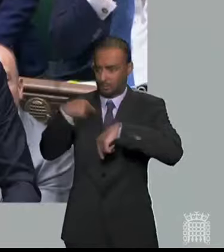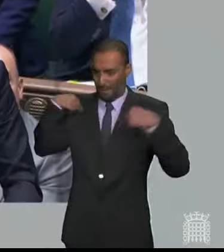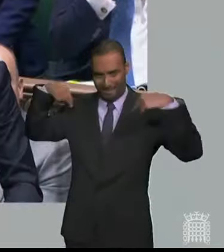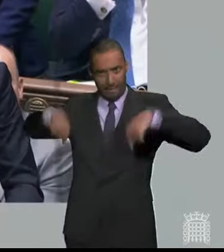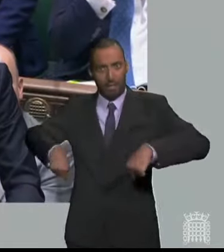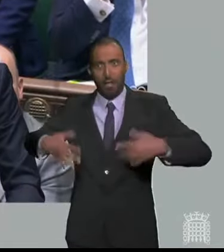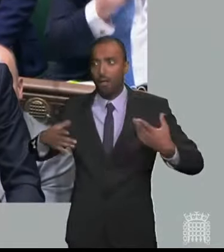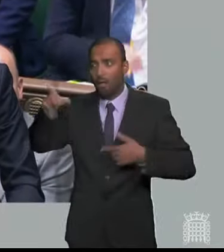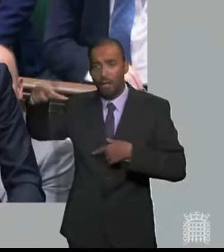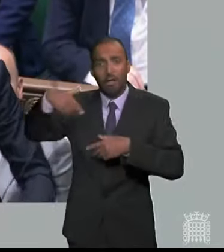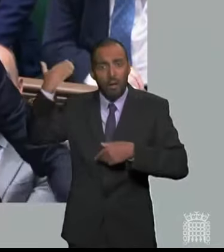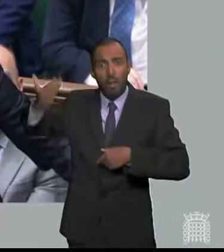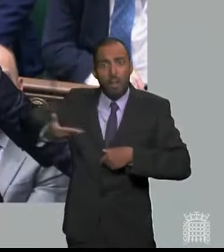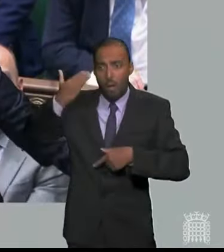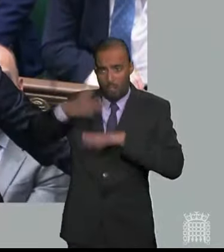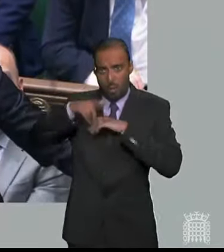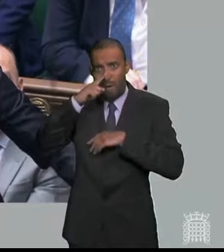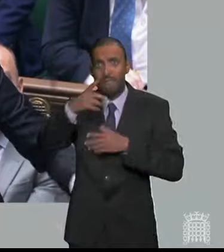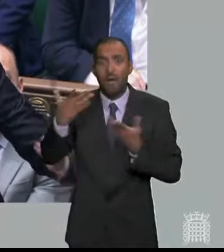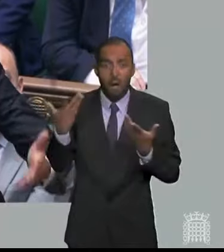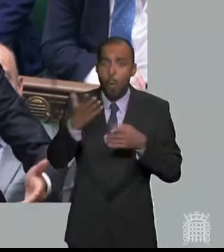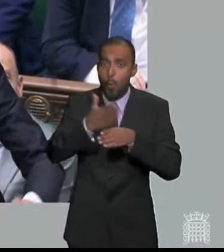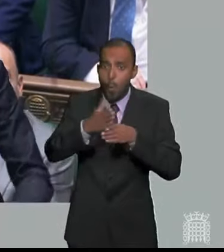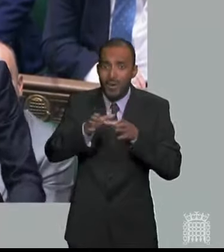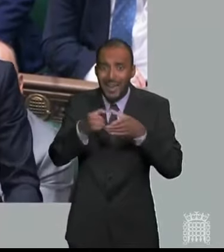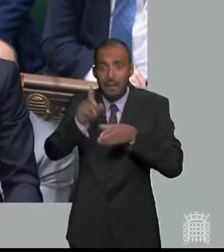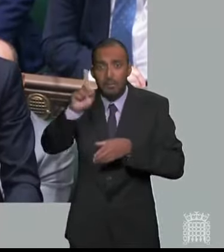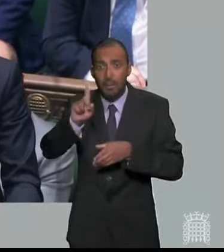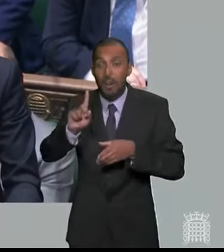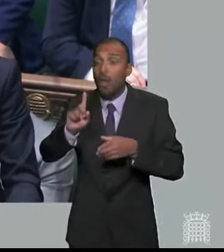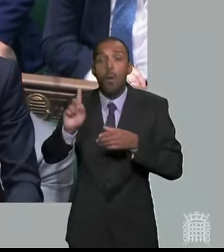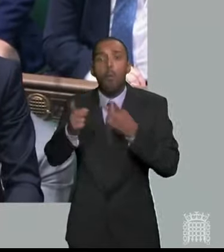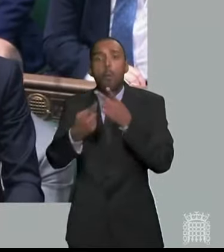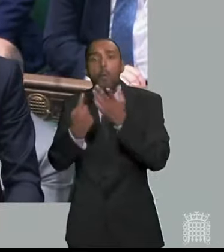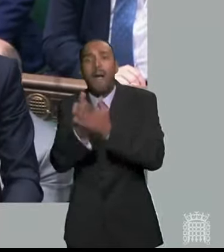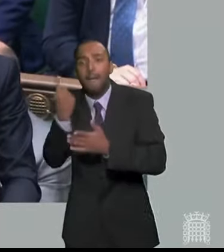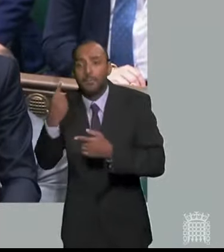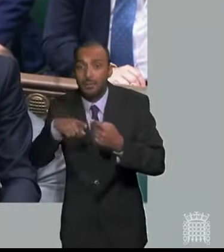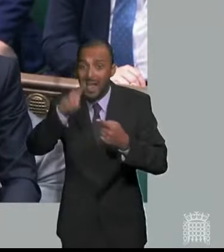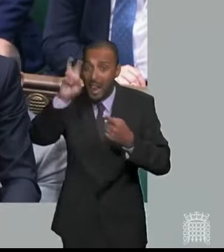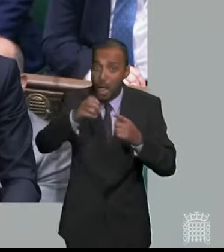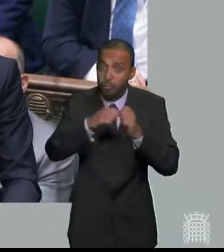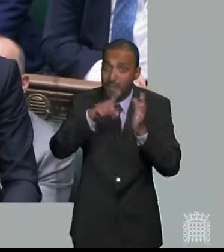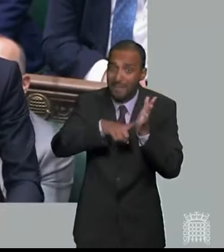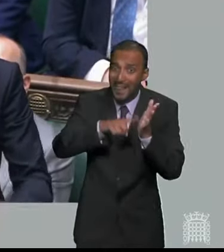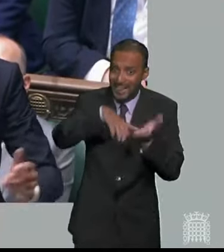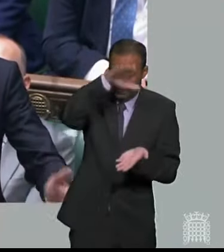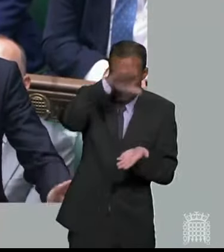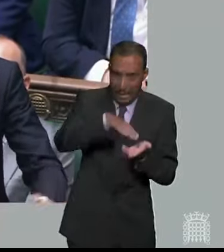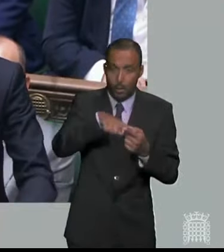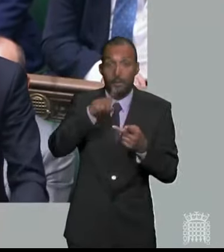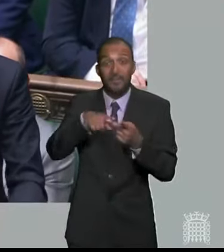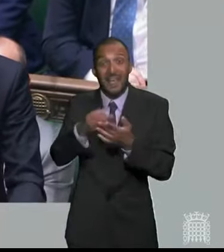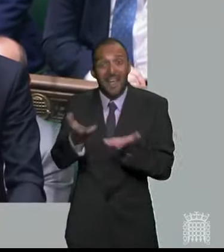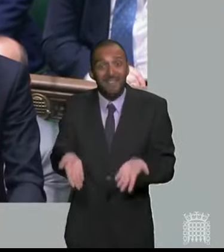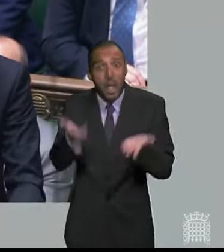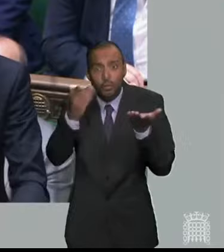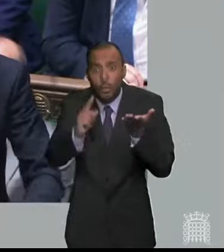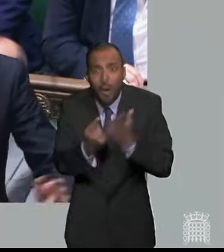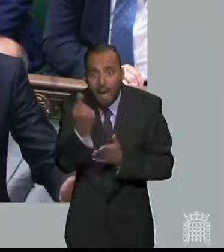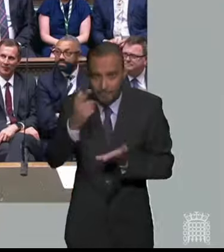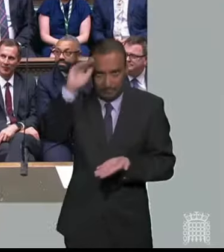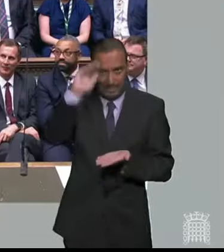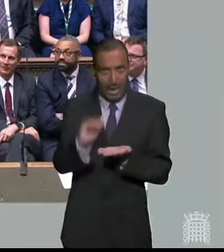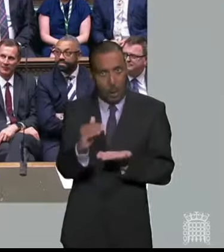across Britain, but what's happened? Energy bills, down, Mr. Speaker. What's happened to inflation? Down, Mr.